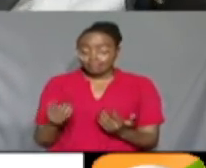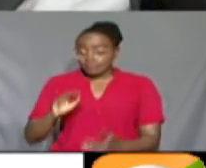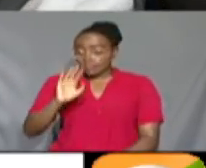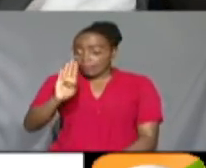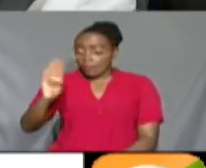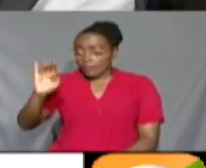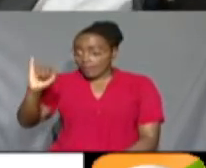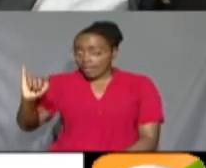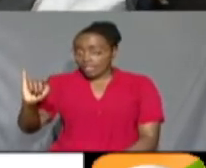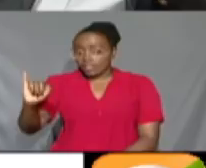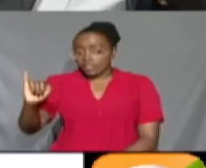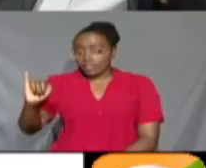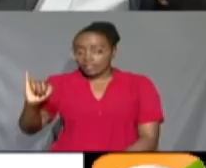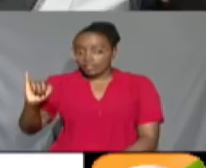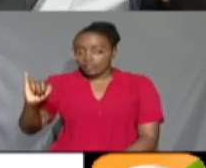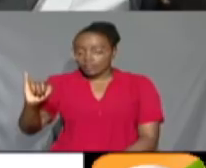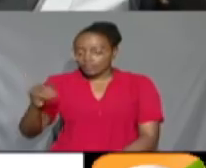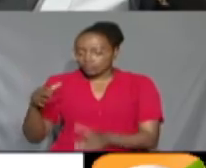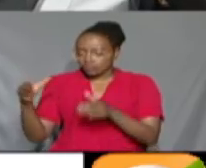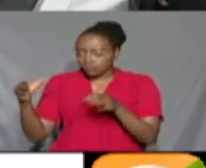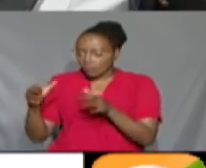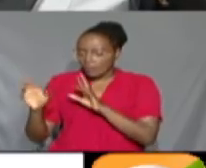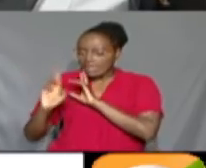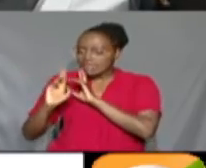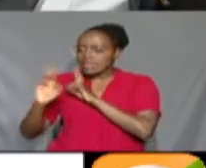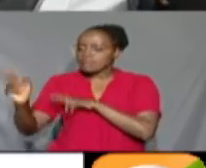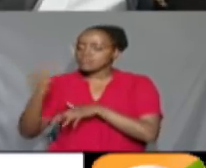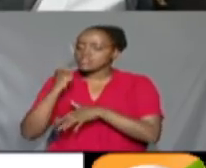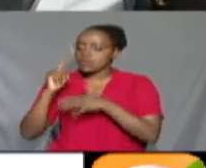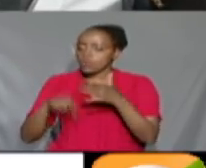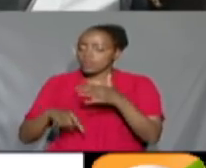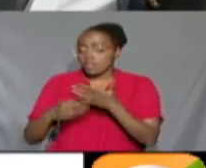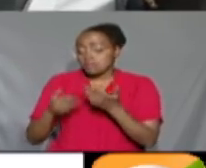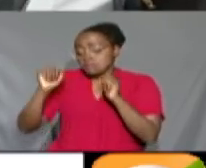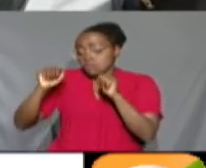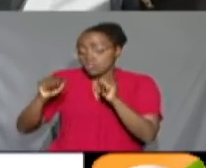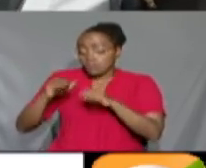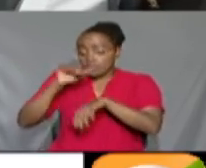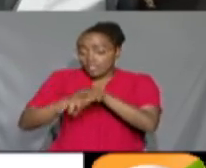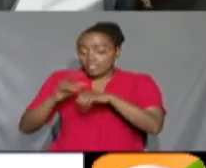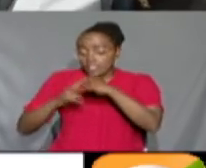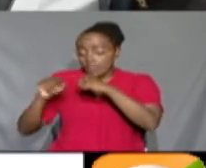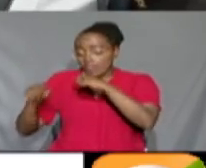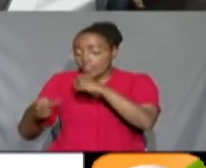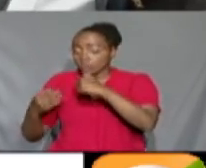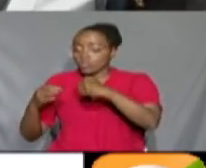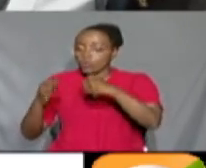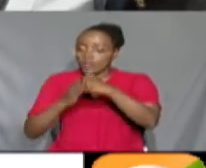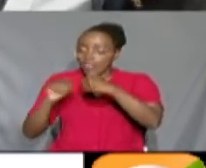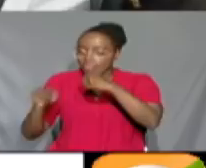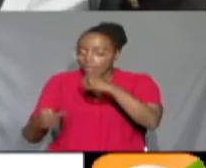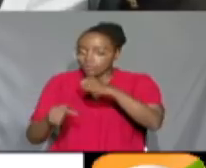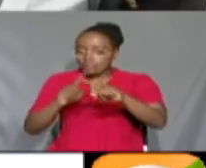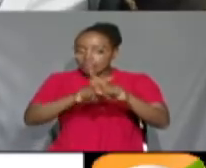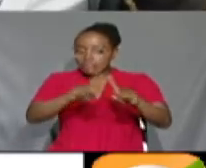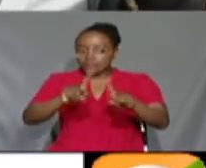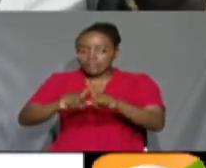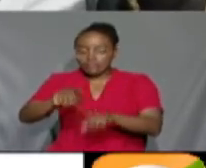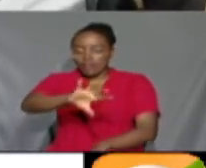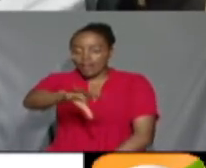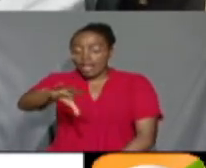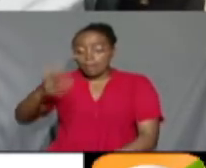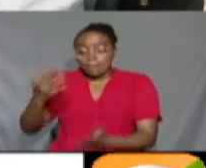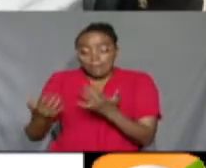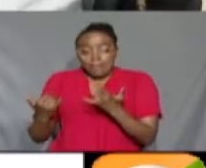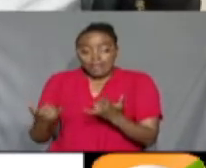BBI, the task force in their report said they could manage to reach to 7,000 to 9,000 people in different counties. Maybe